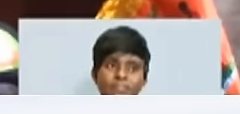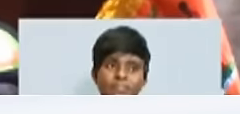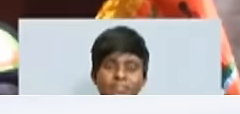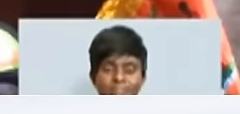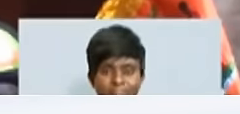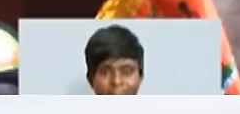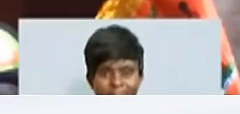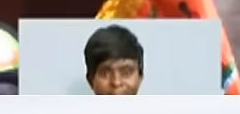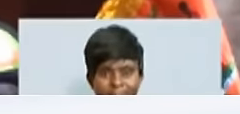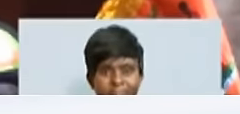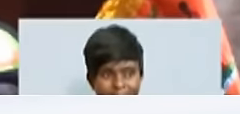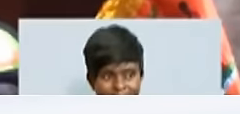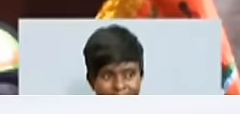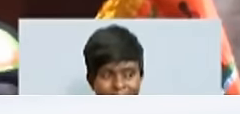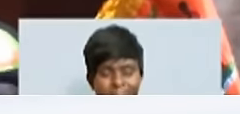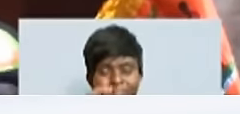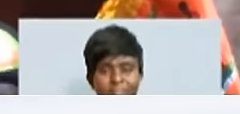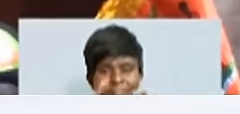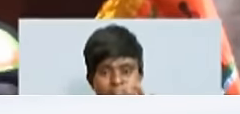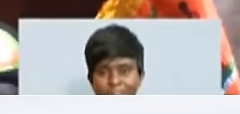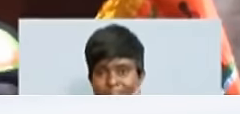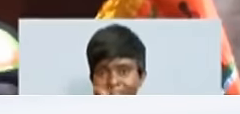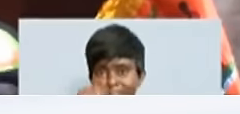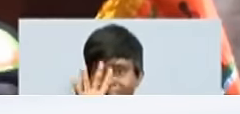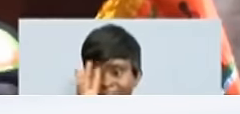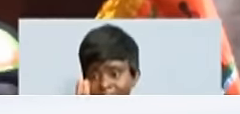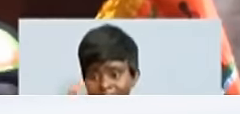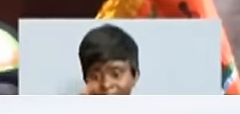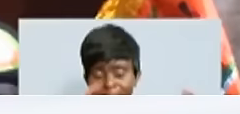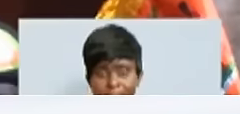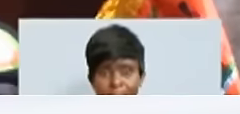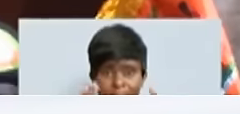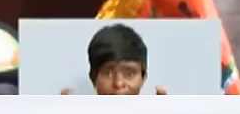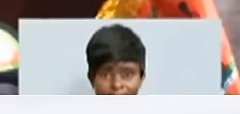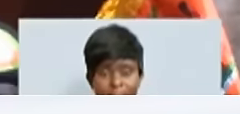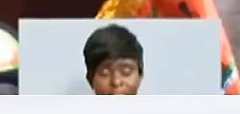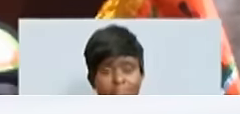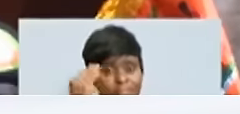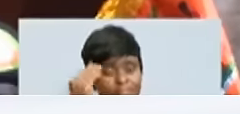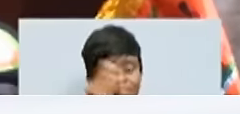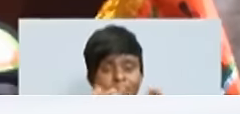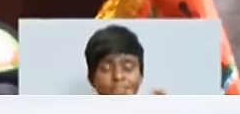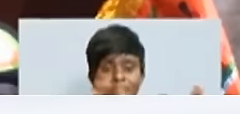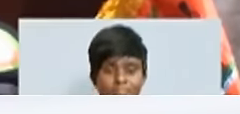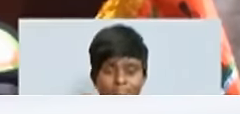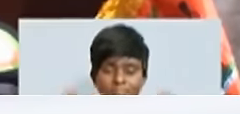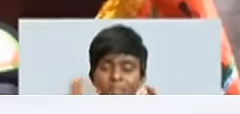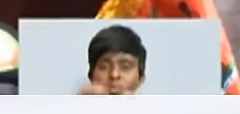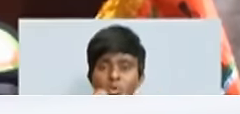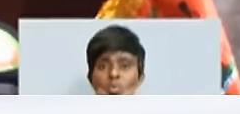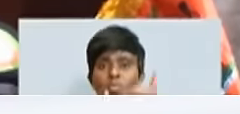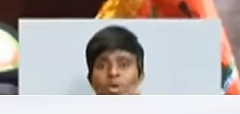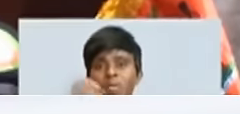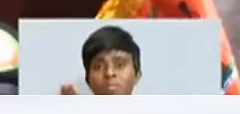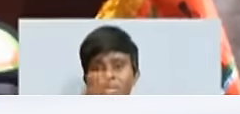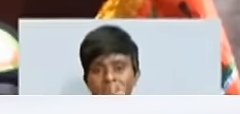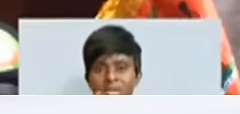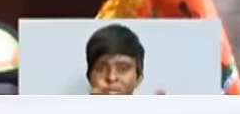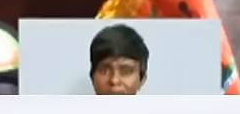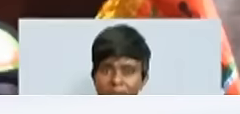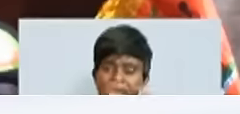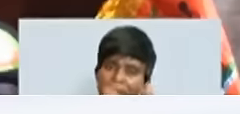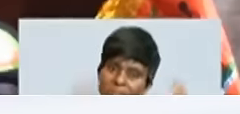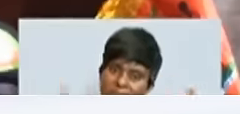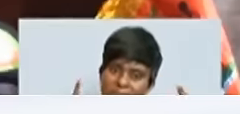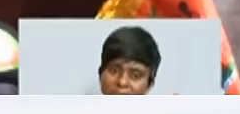Same tab, 156 constituencies. But we know some constituencies are more people, some constituencies are bigger